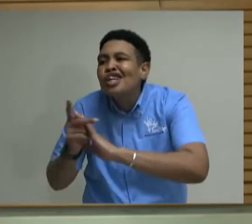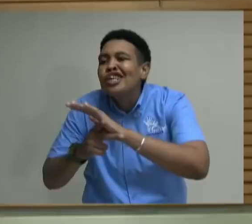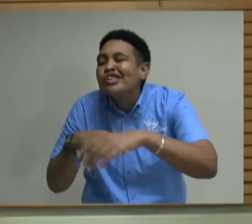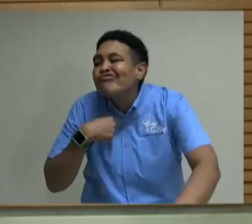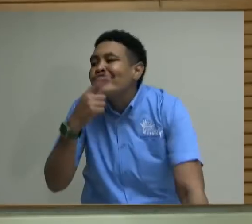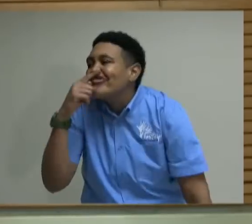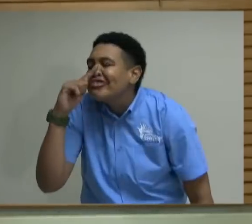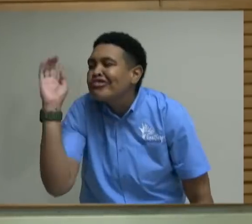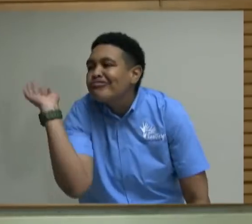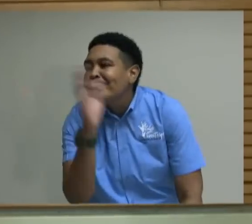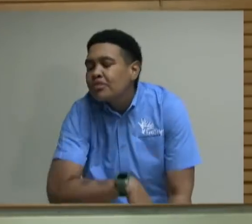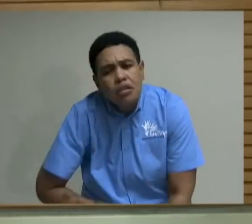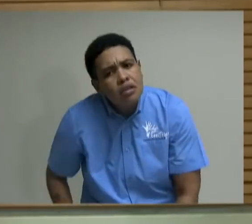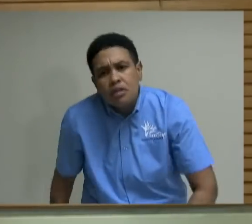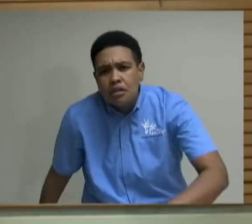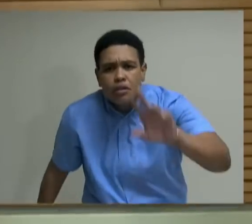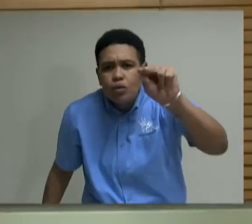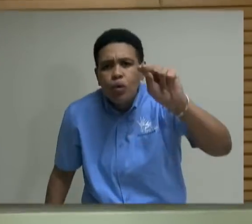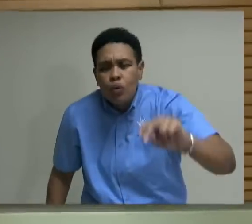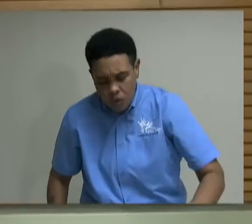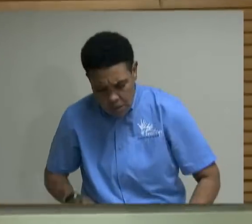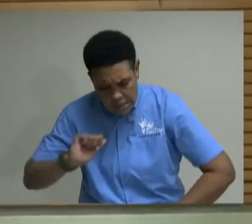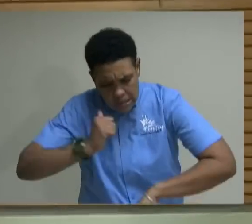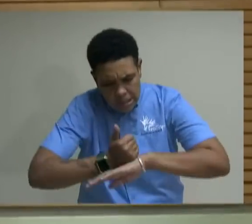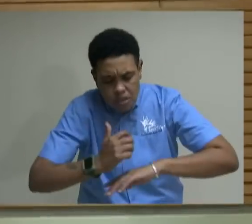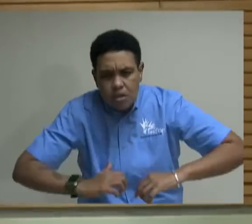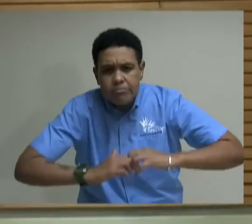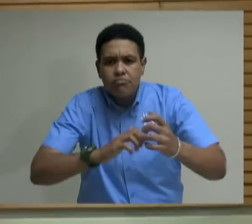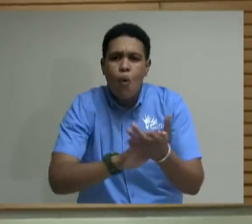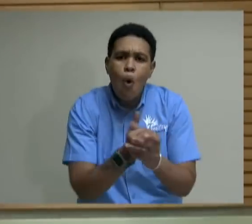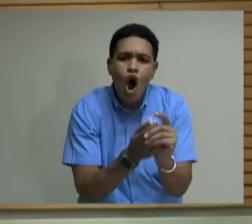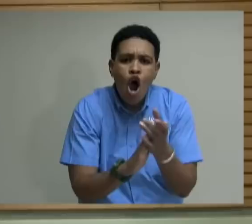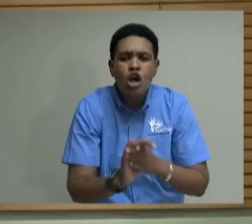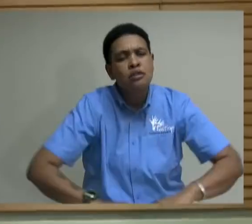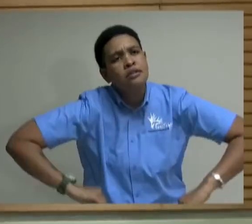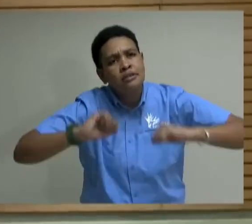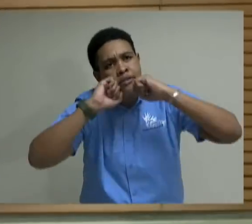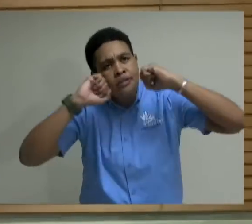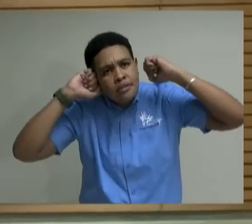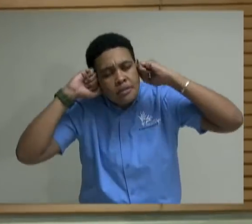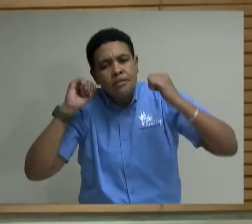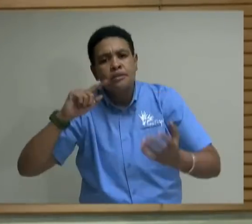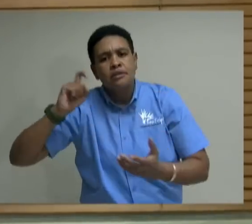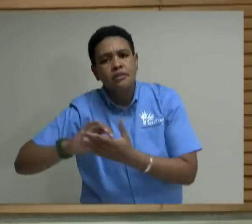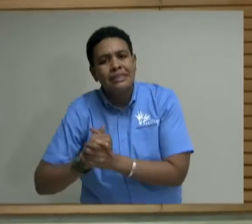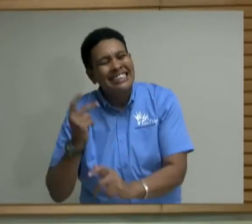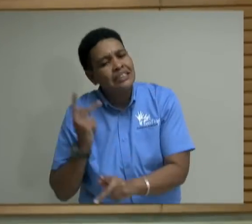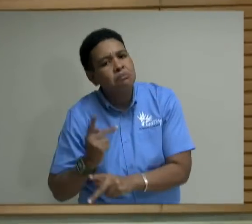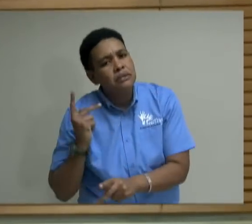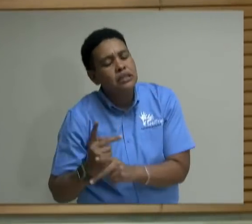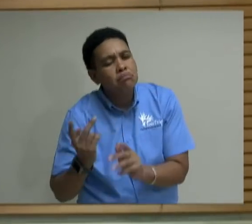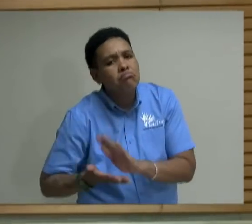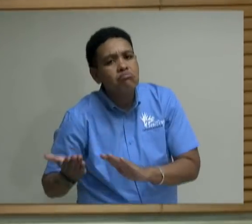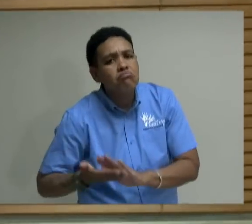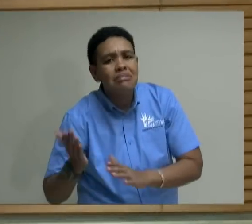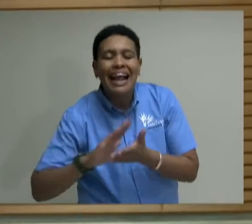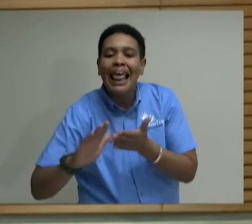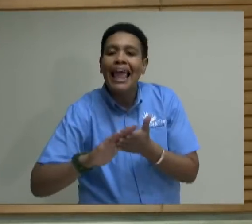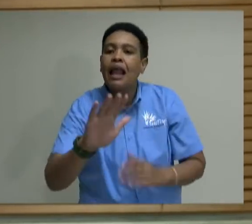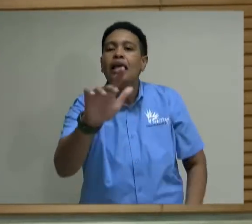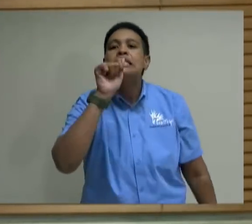stations, sanitization stations, the mask wearing for entering, the consistent cleaning. It's not sufficient to